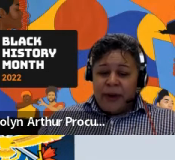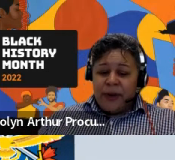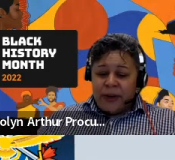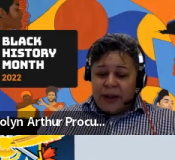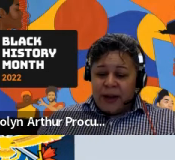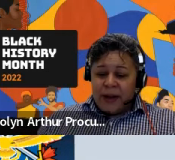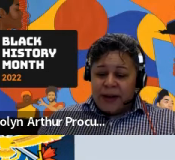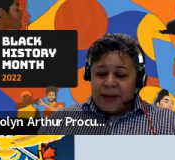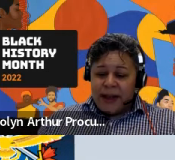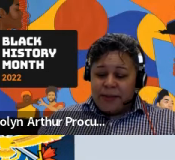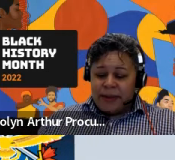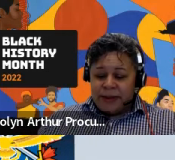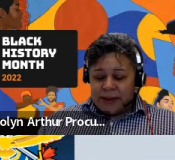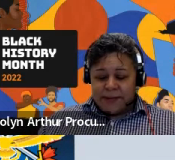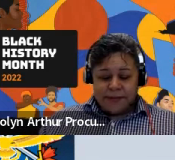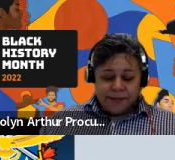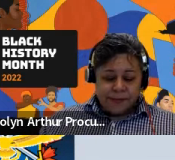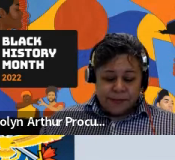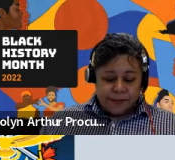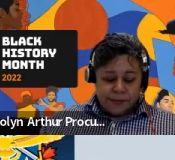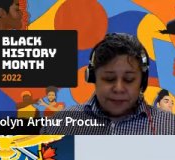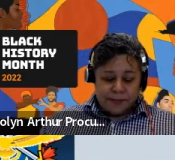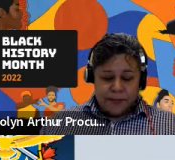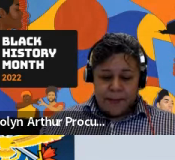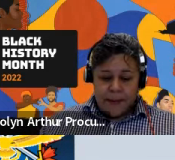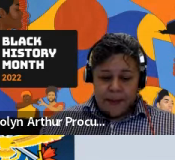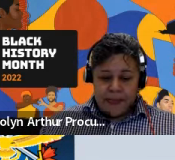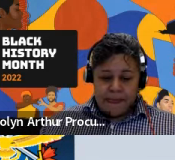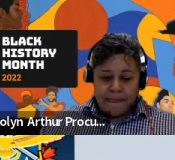And if we can go to the next slide, please.